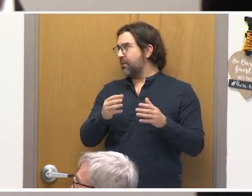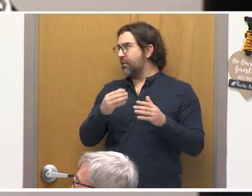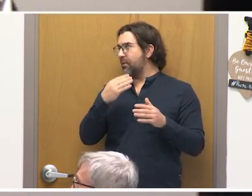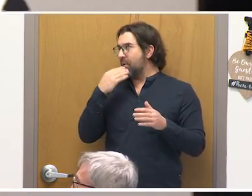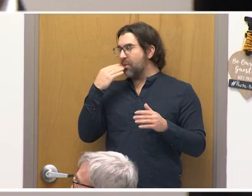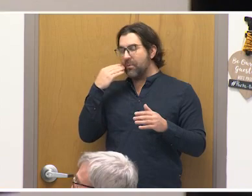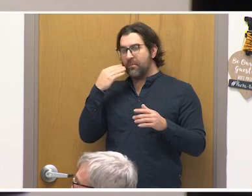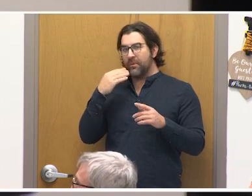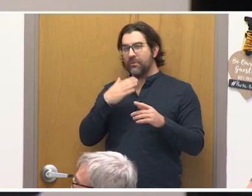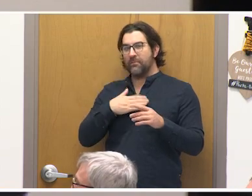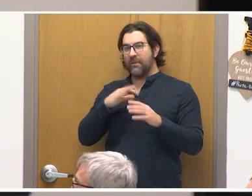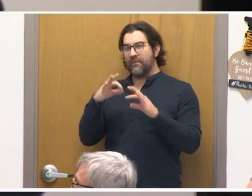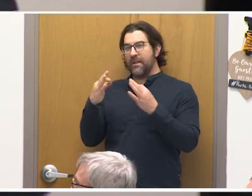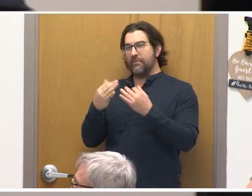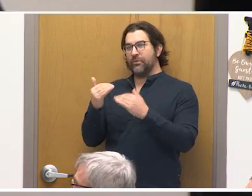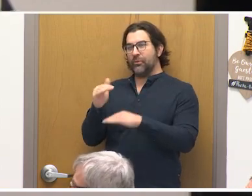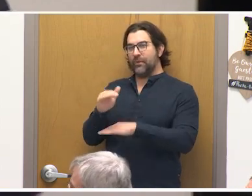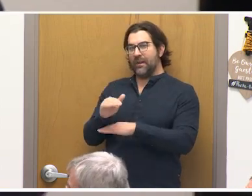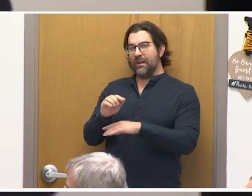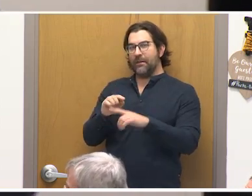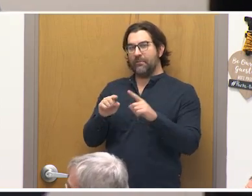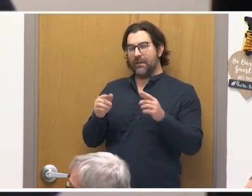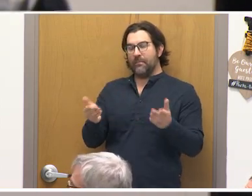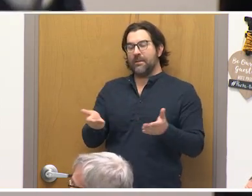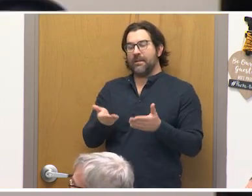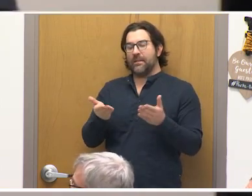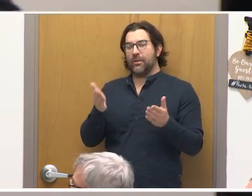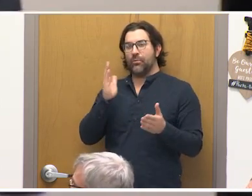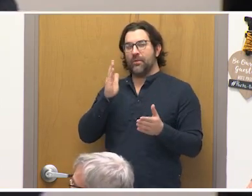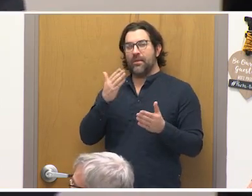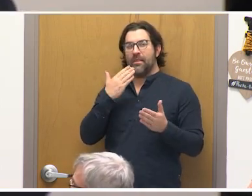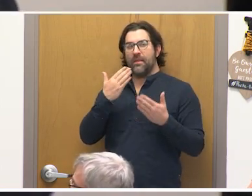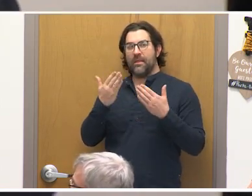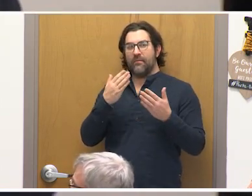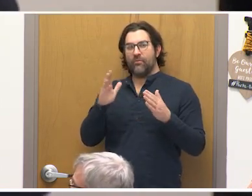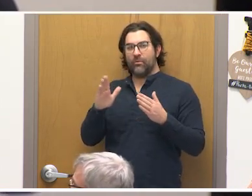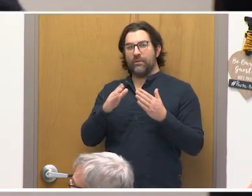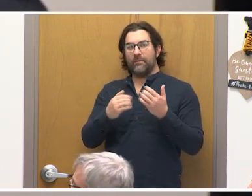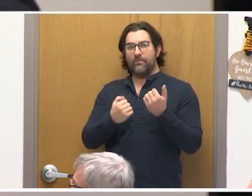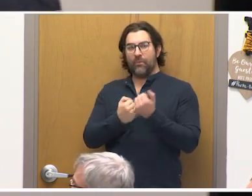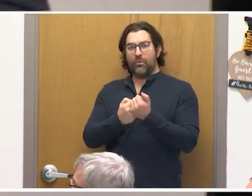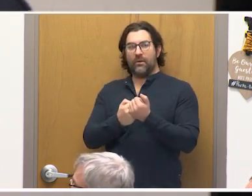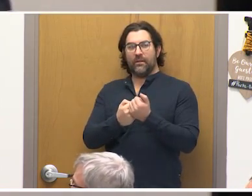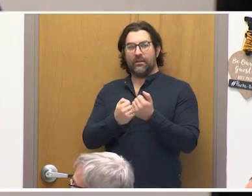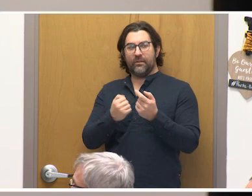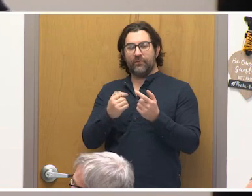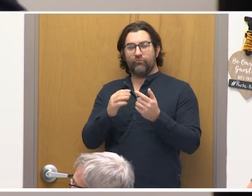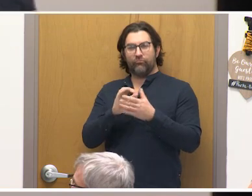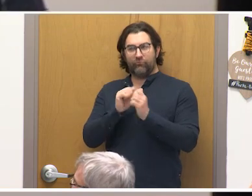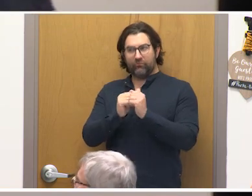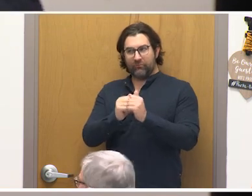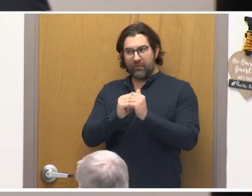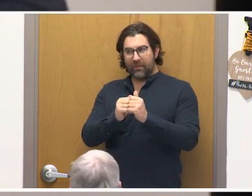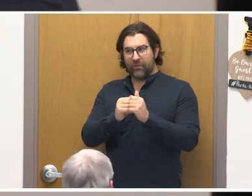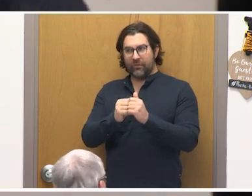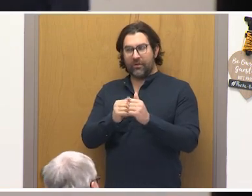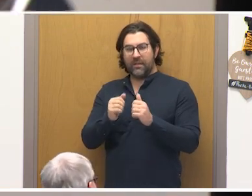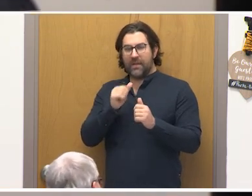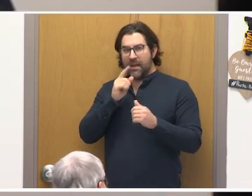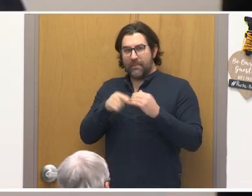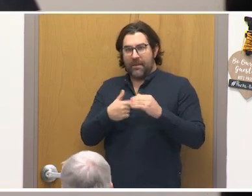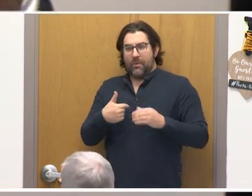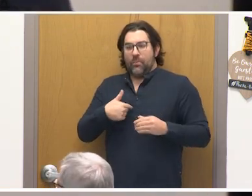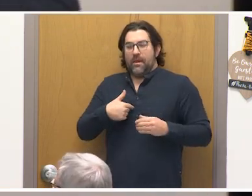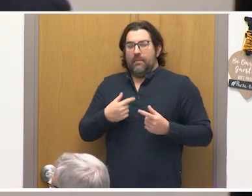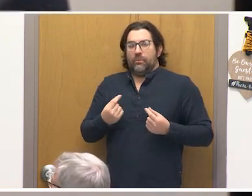Chelsea and the boys at some point tonight. But I'm going to be here, and I thank you so much for the support. And again, we're going to do this together. This isn't about what I'm